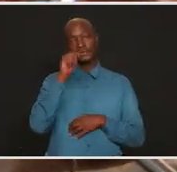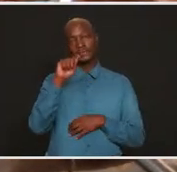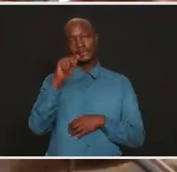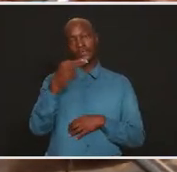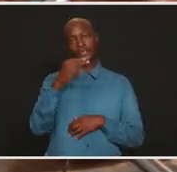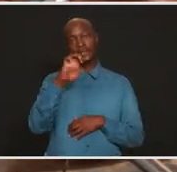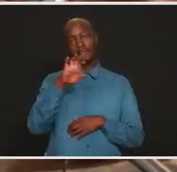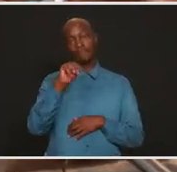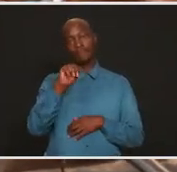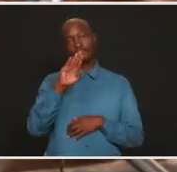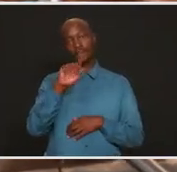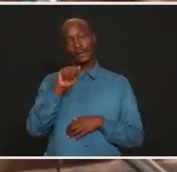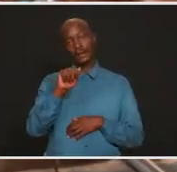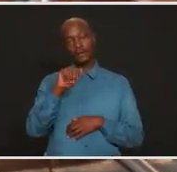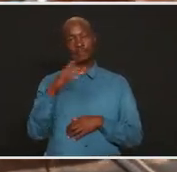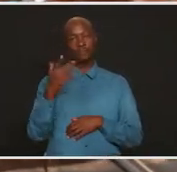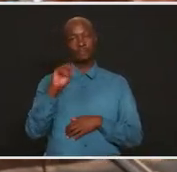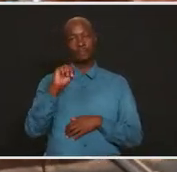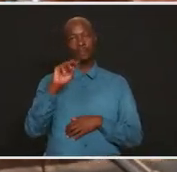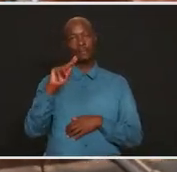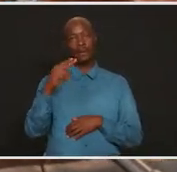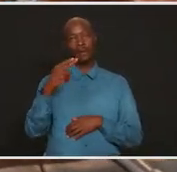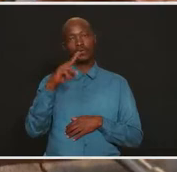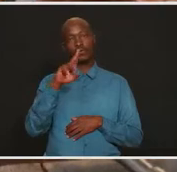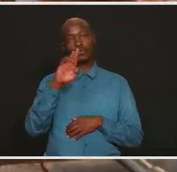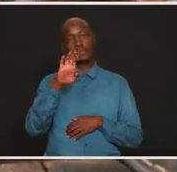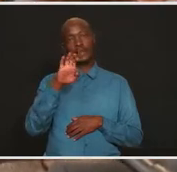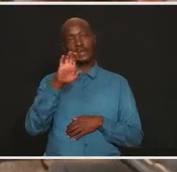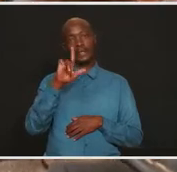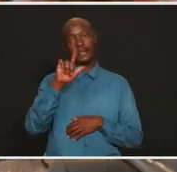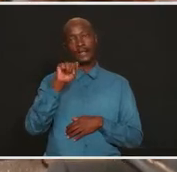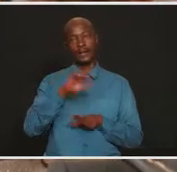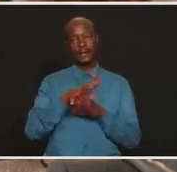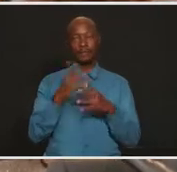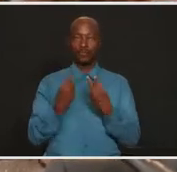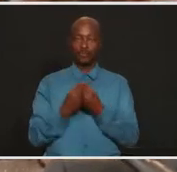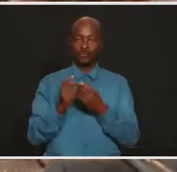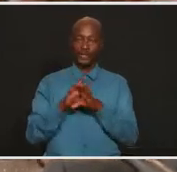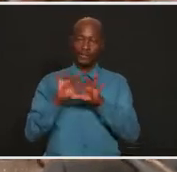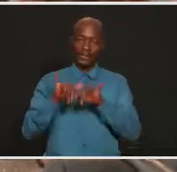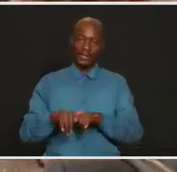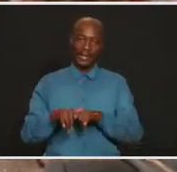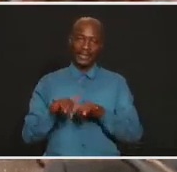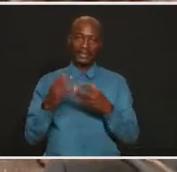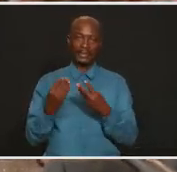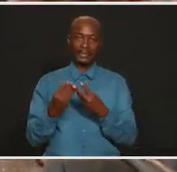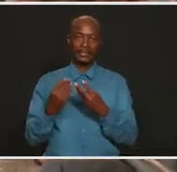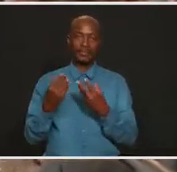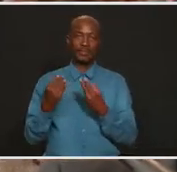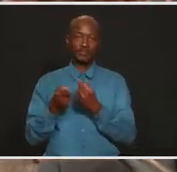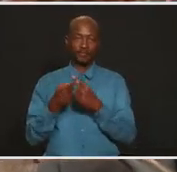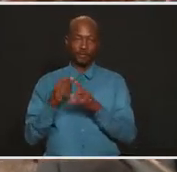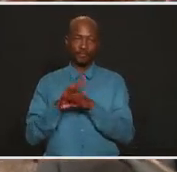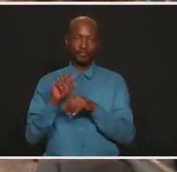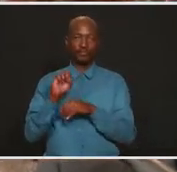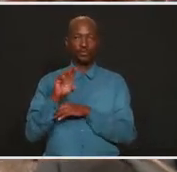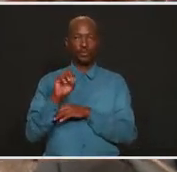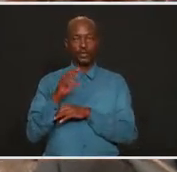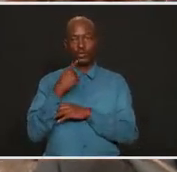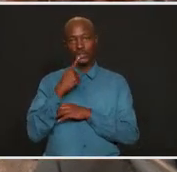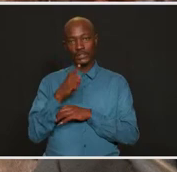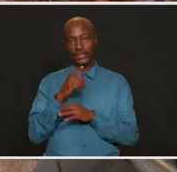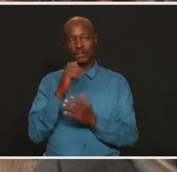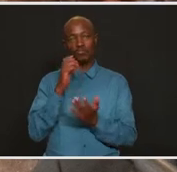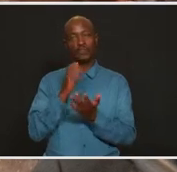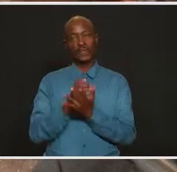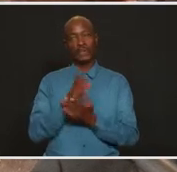macubella I'm from Soweto I'm with bakali baduli Soweto here we are here to confirm